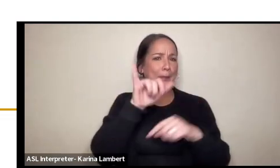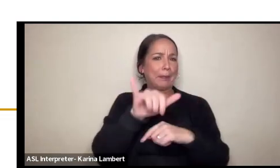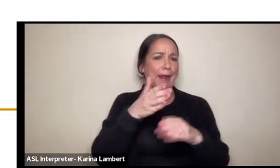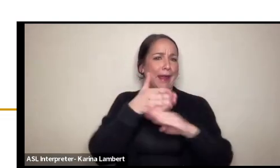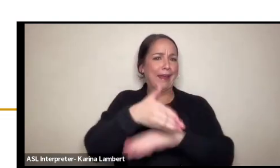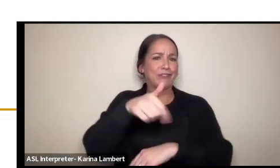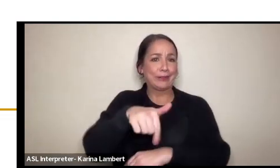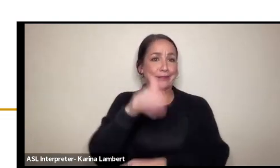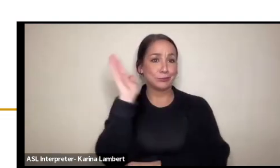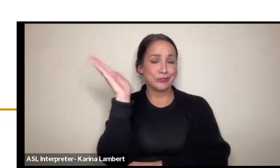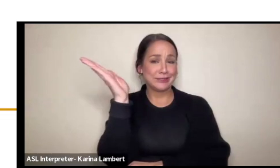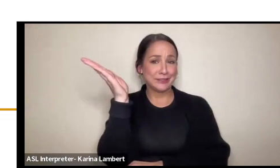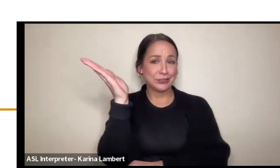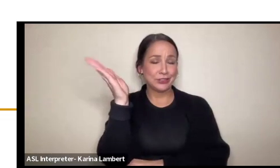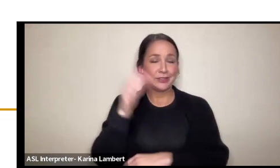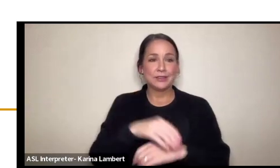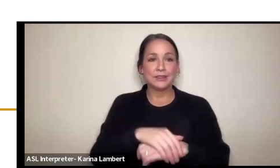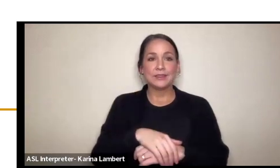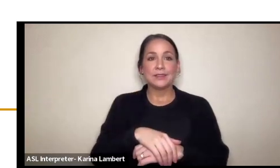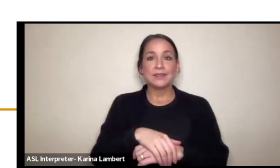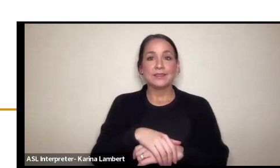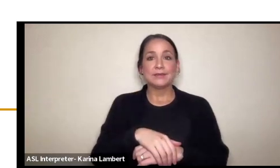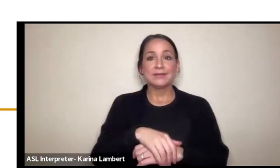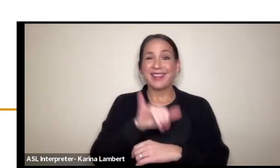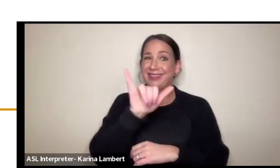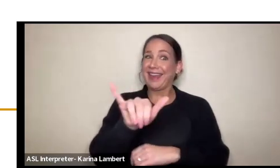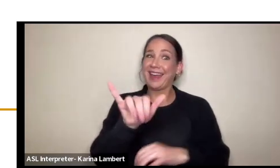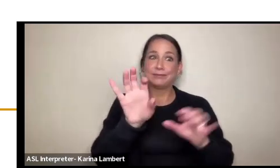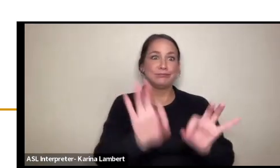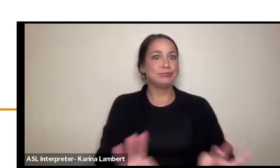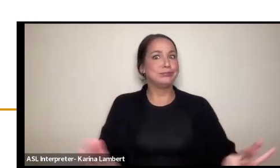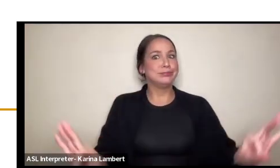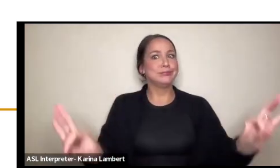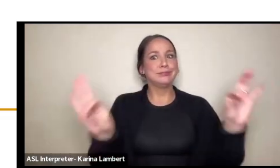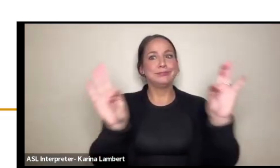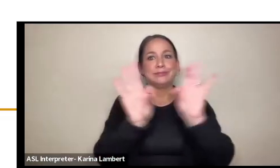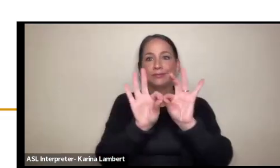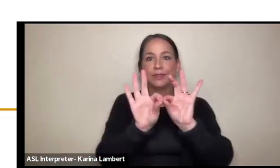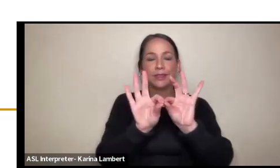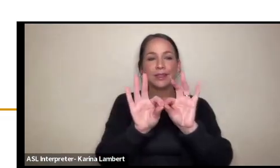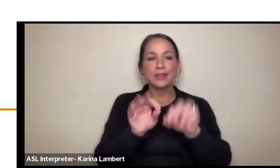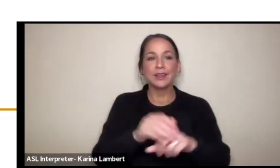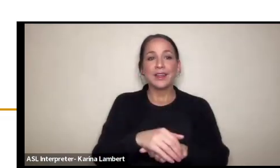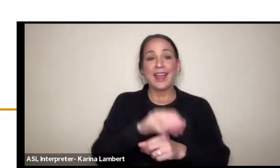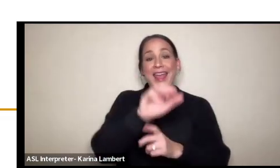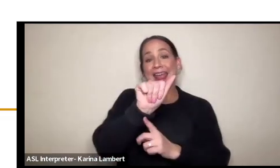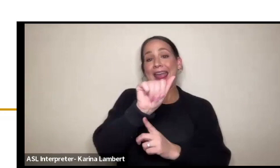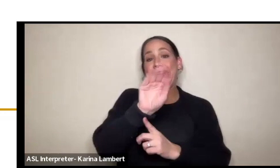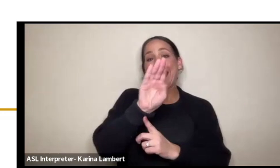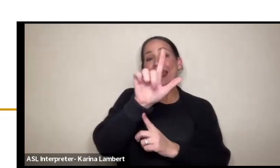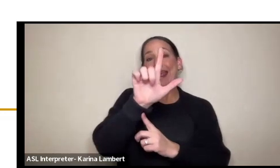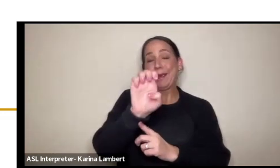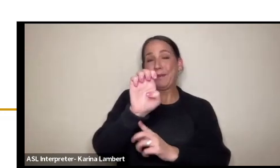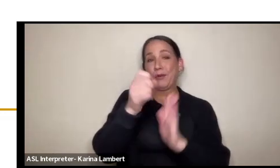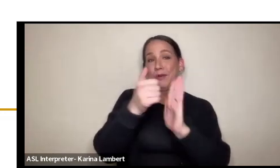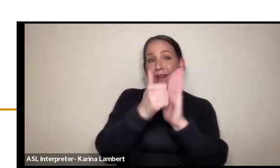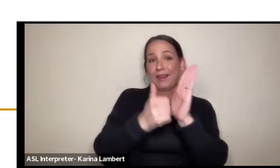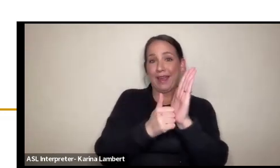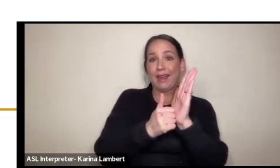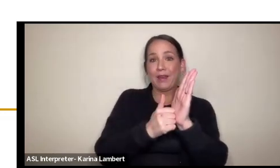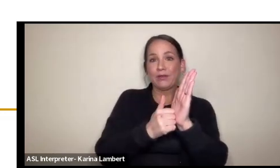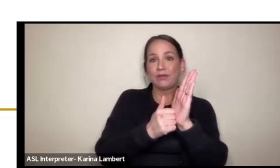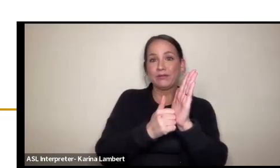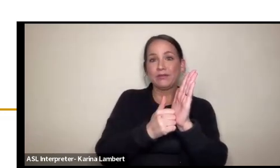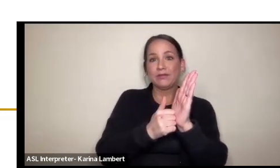this presentation. And that's key because the ABLE account allows, and it's a